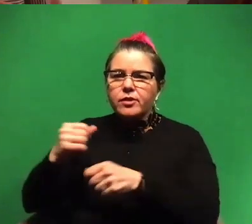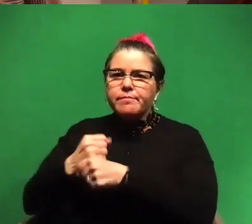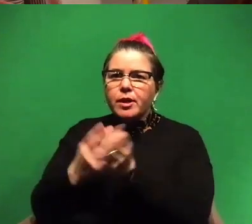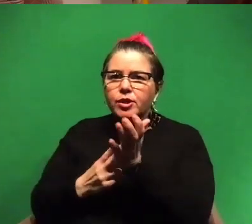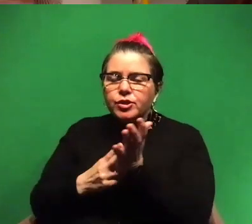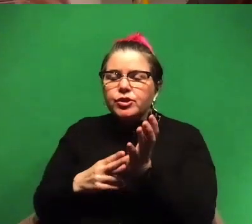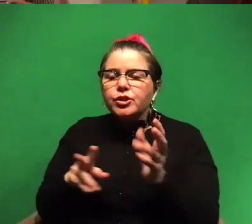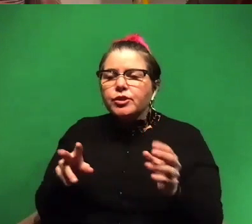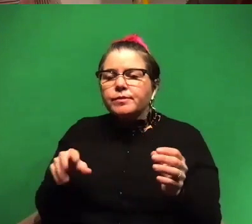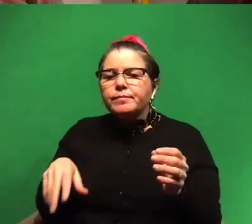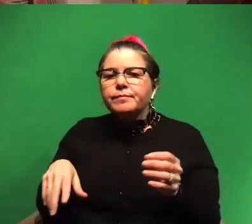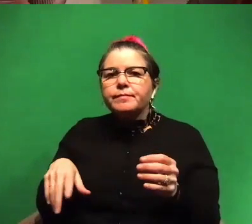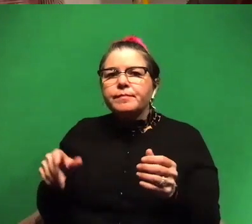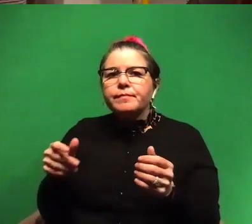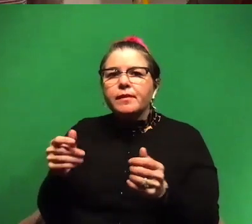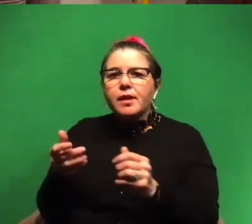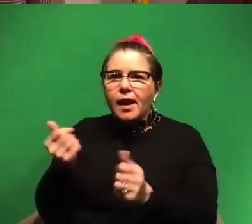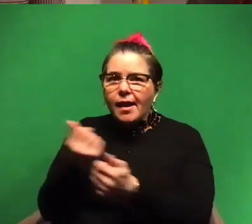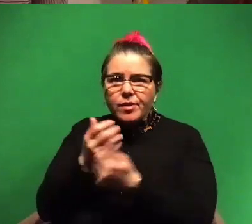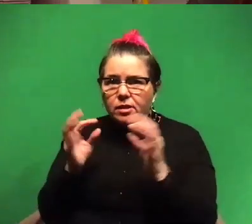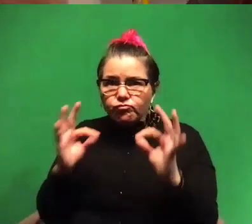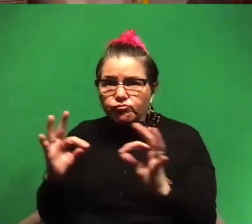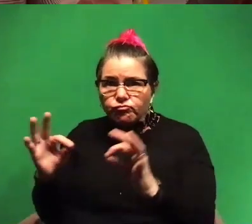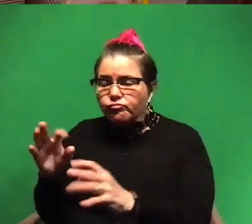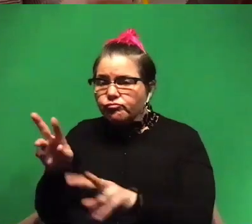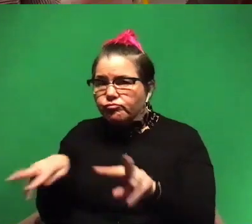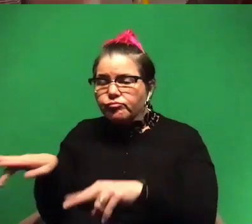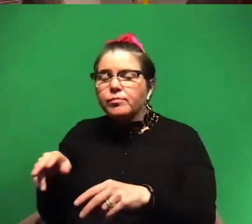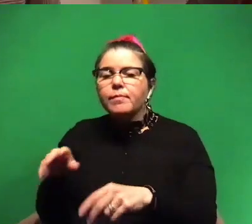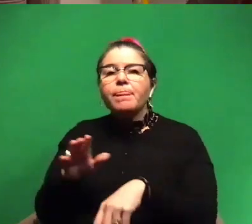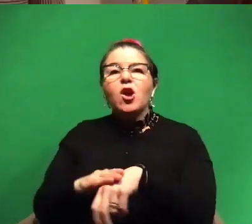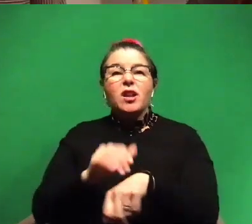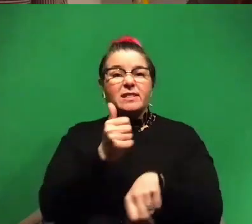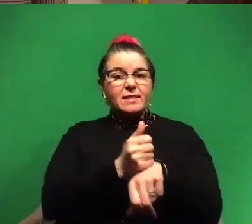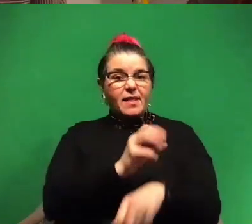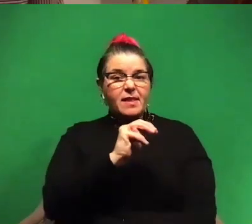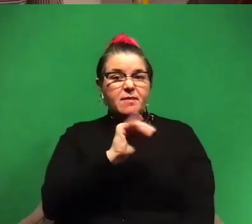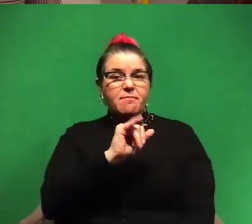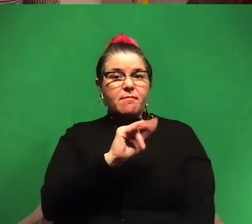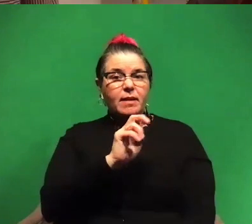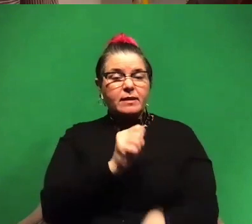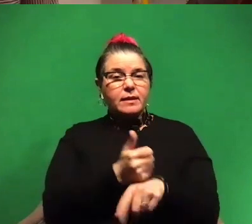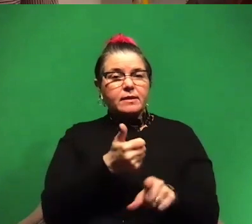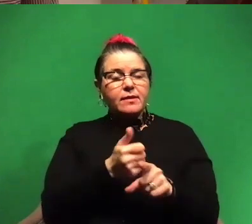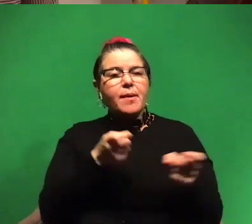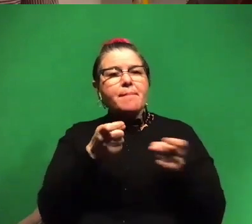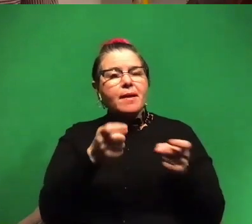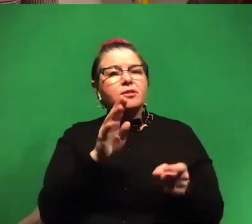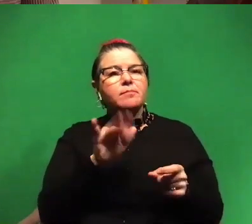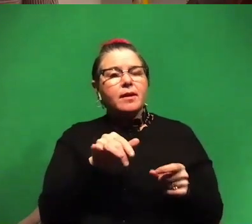that things are good. Mm-hmm. And then on site, on the Faro Mine site, it's actually managed by